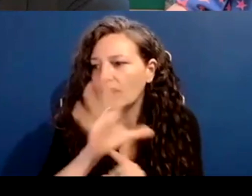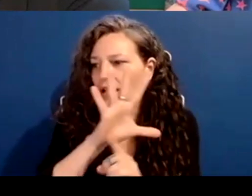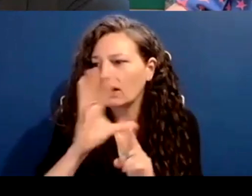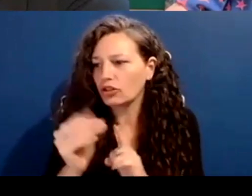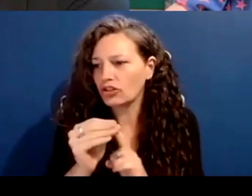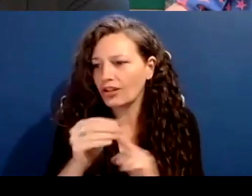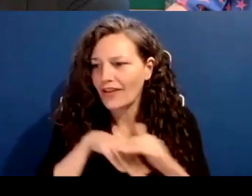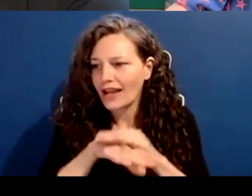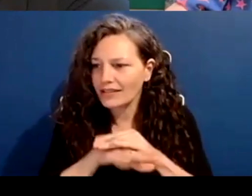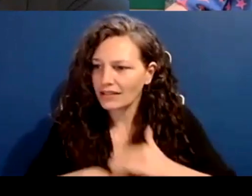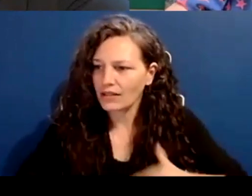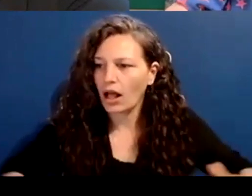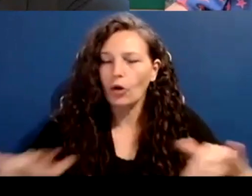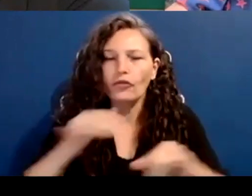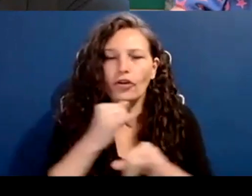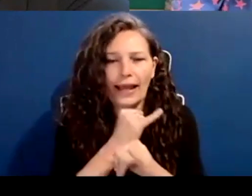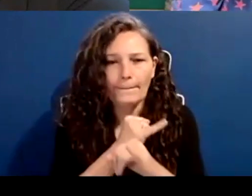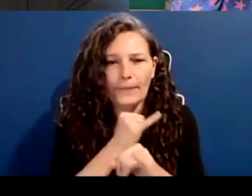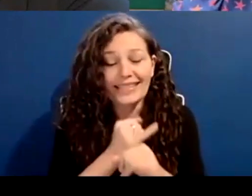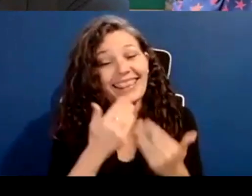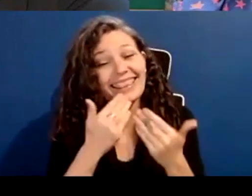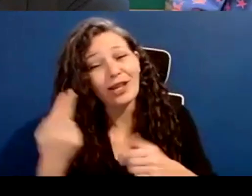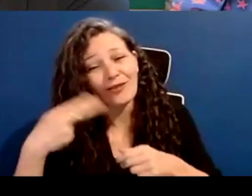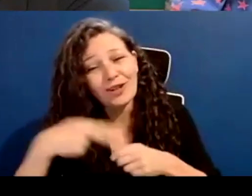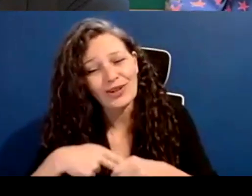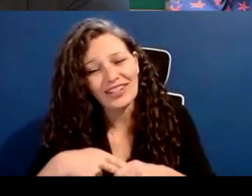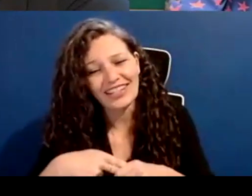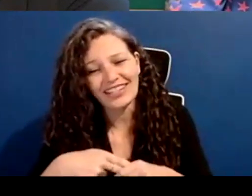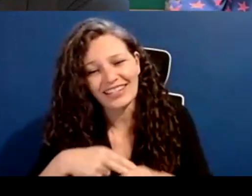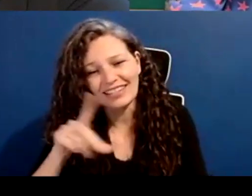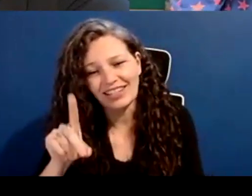campus. Thank you for joining us, Dr. Kenny.